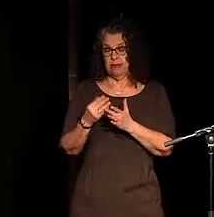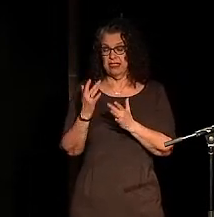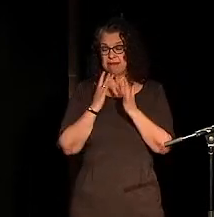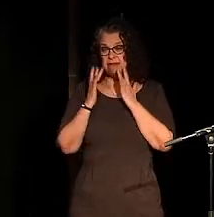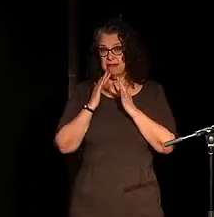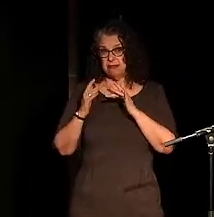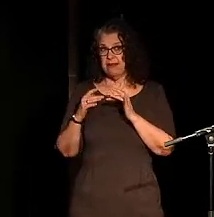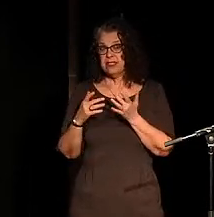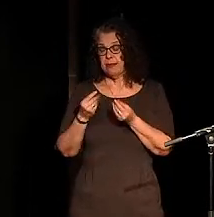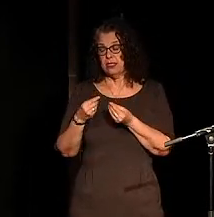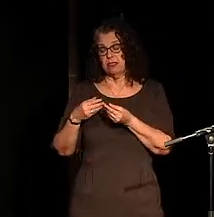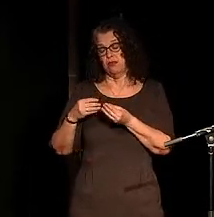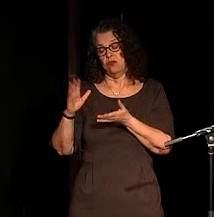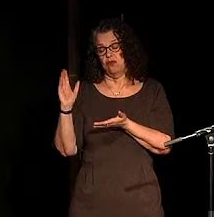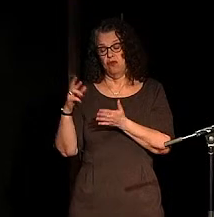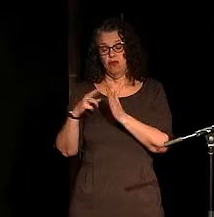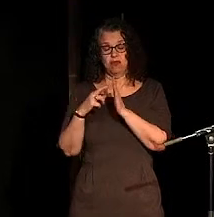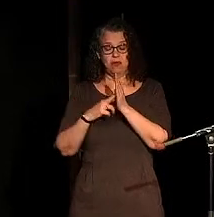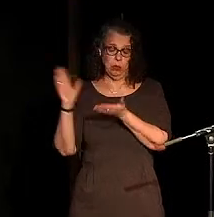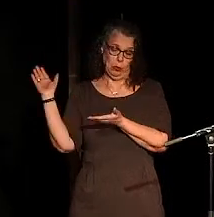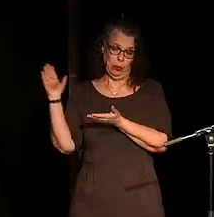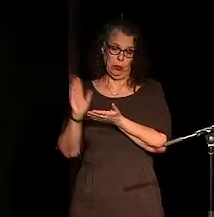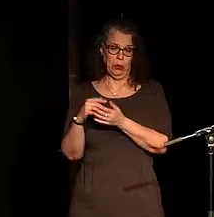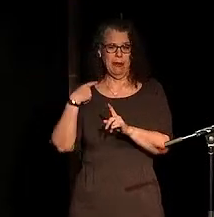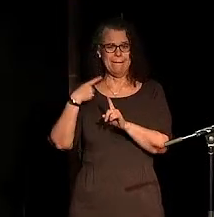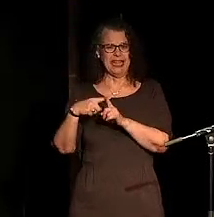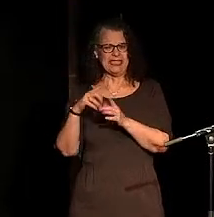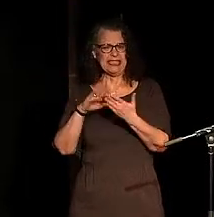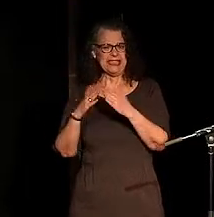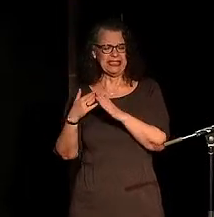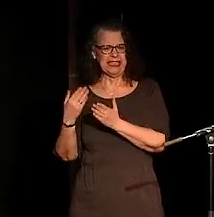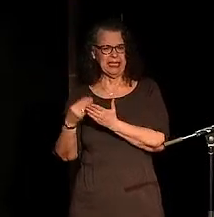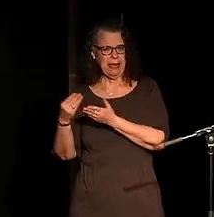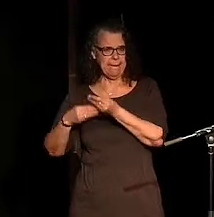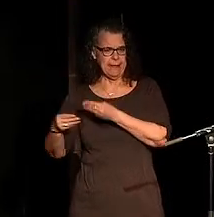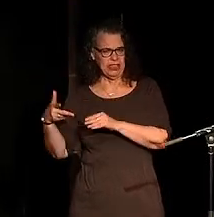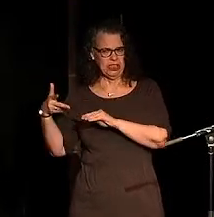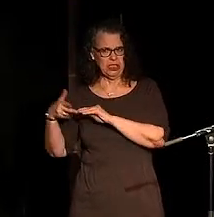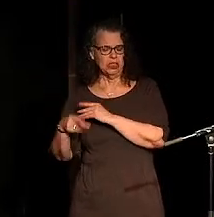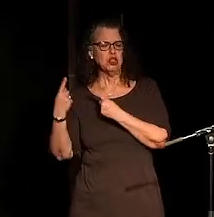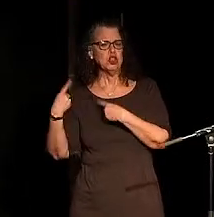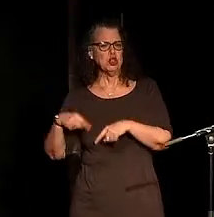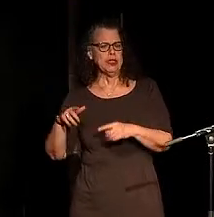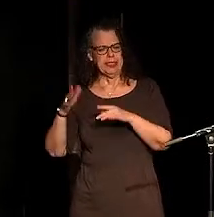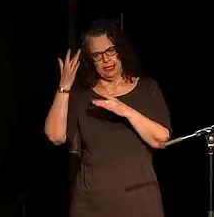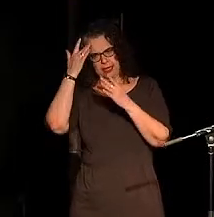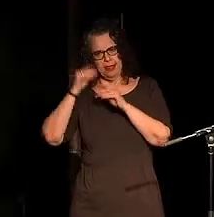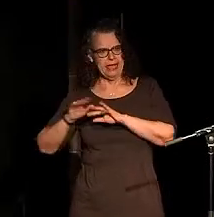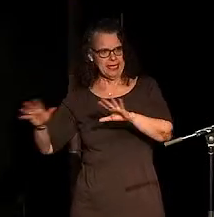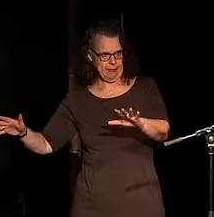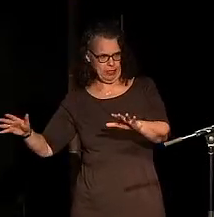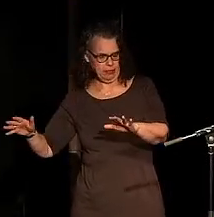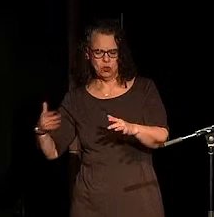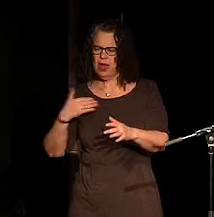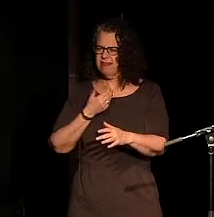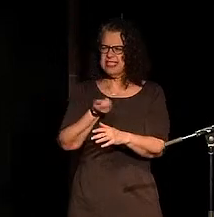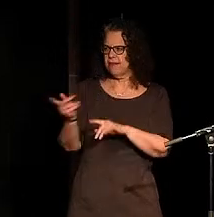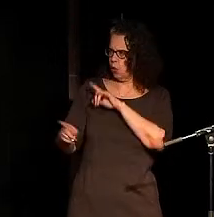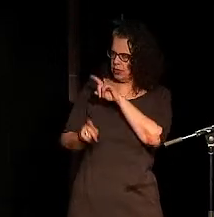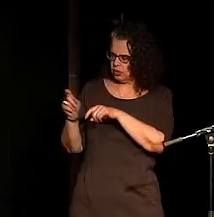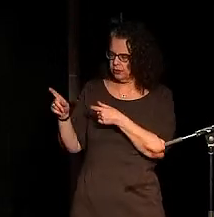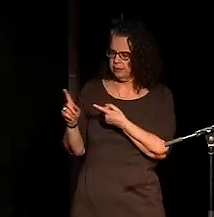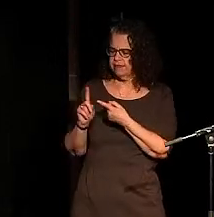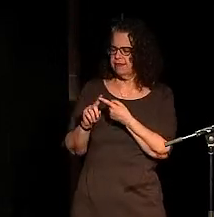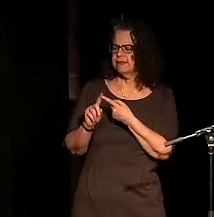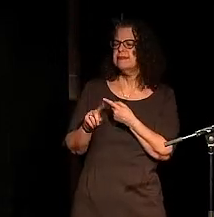by our loss of enrollment and some city budget cuts last year and during the pandemic. So we have several questions for you. Number one, how